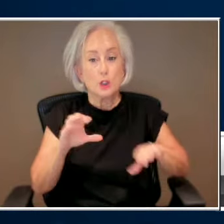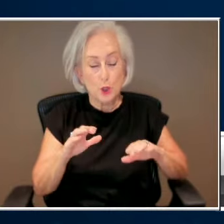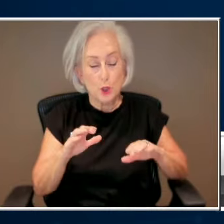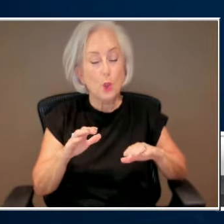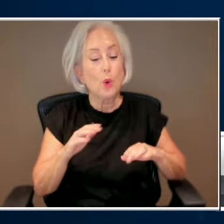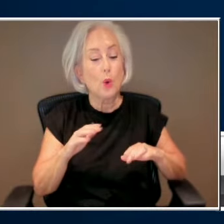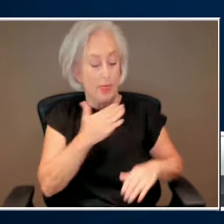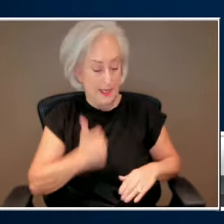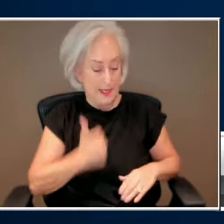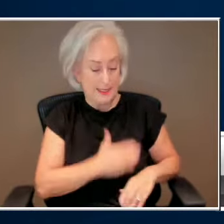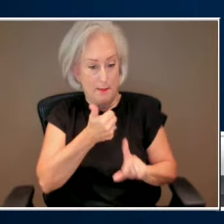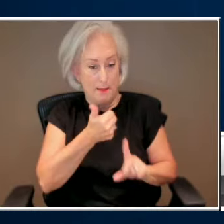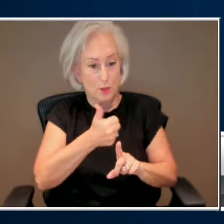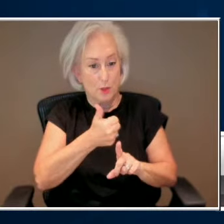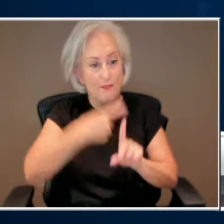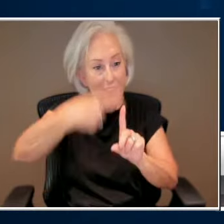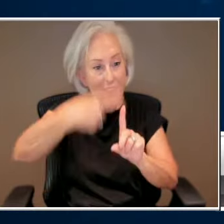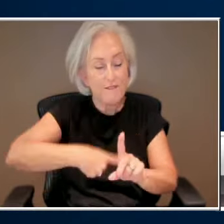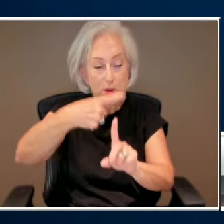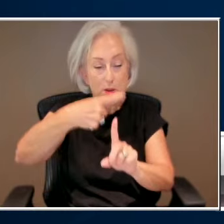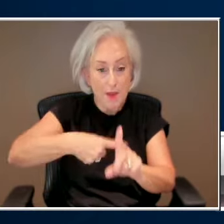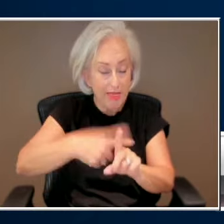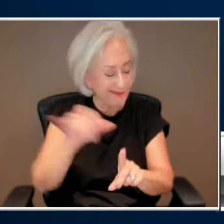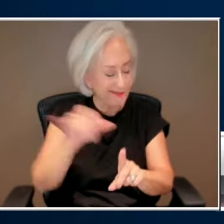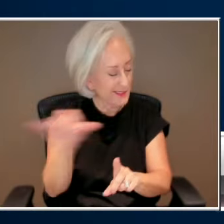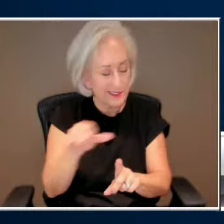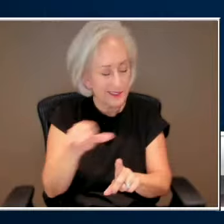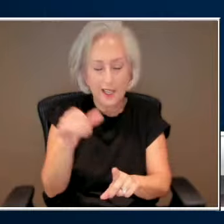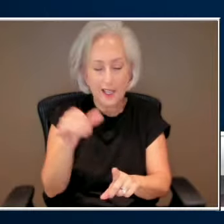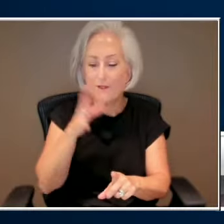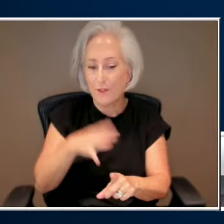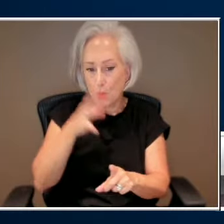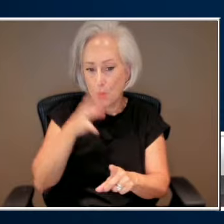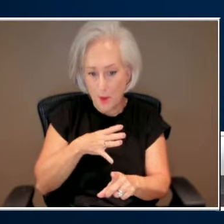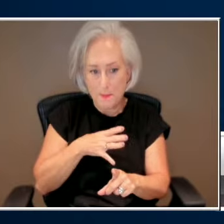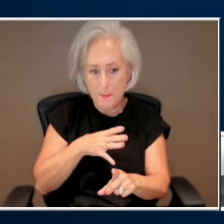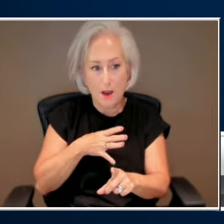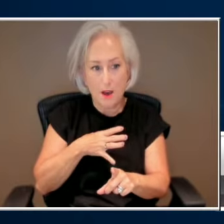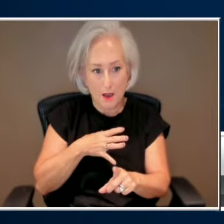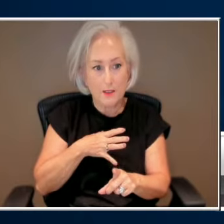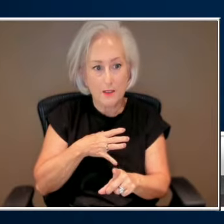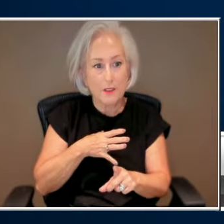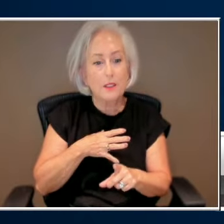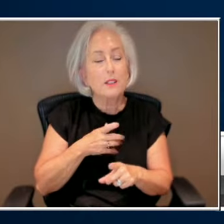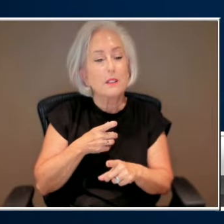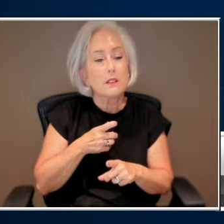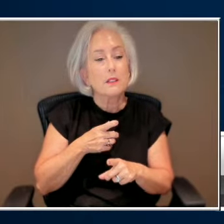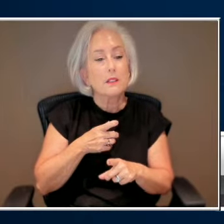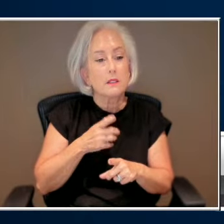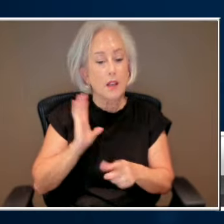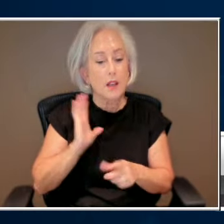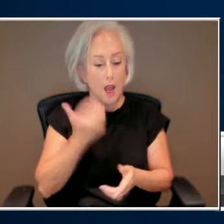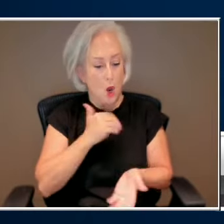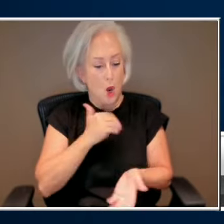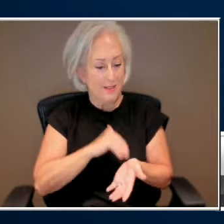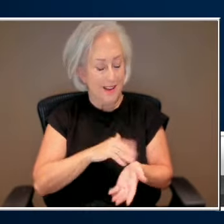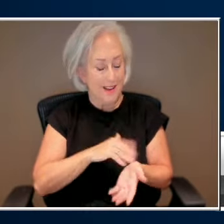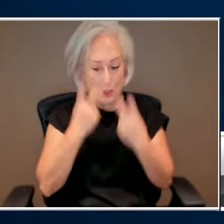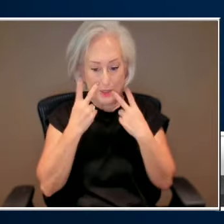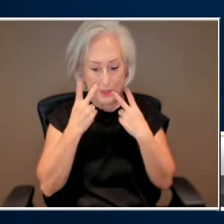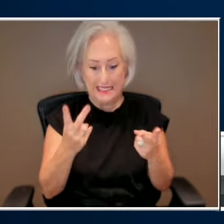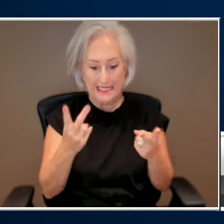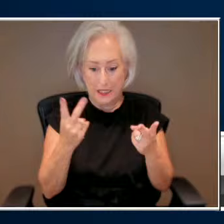it's the same for females as well. You know, so just so that you're on top of your body, because our doctors see, so many patients a